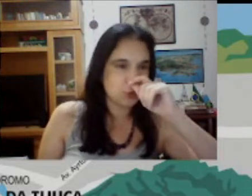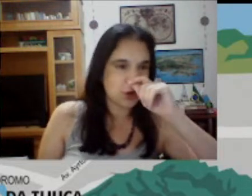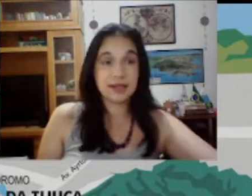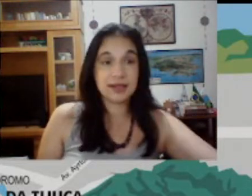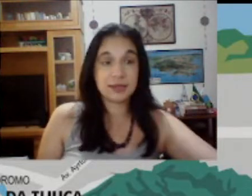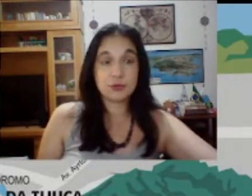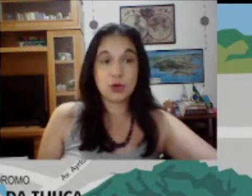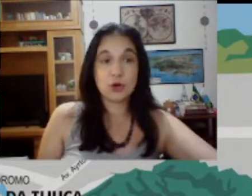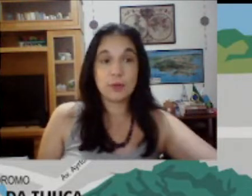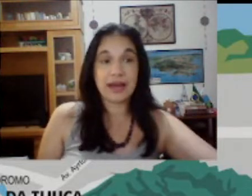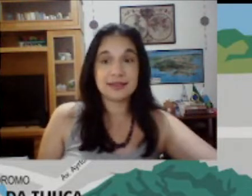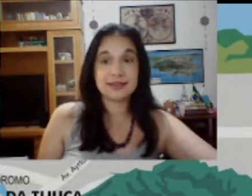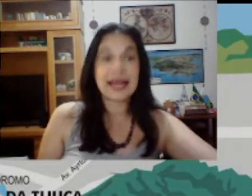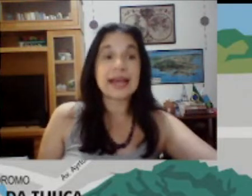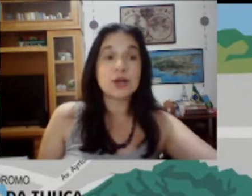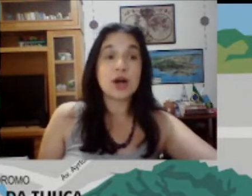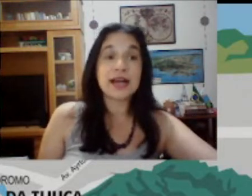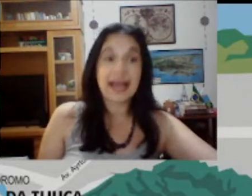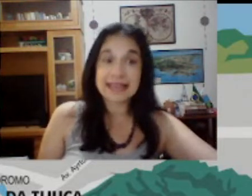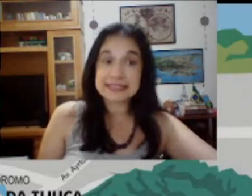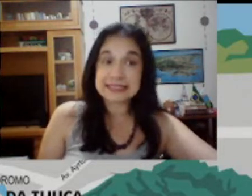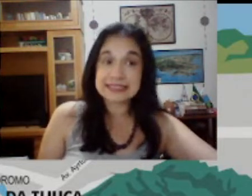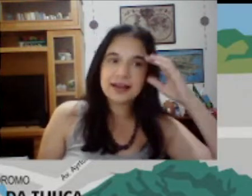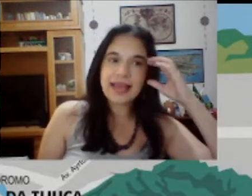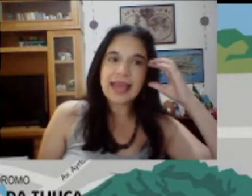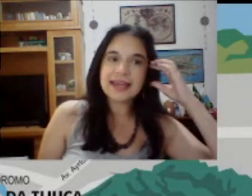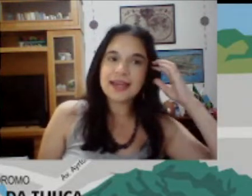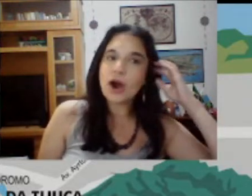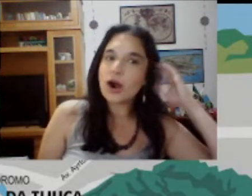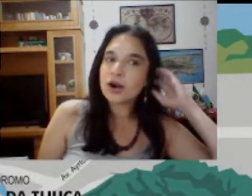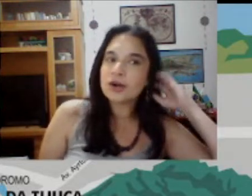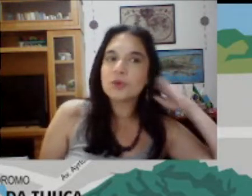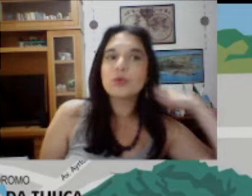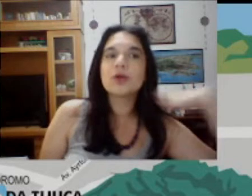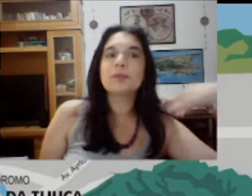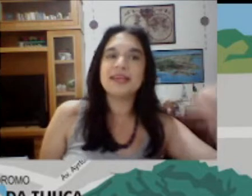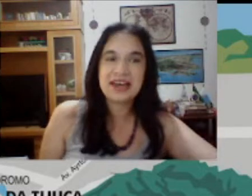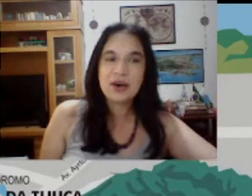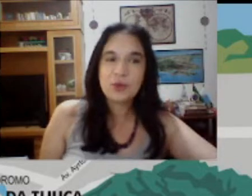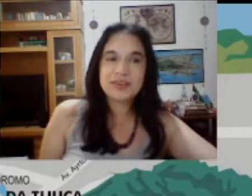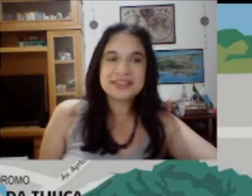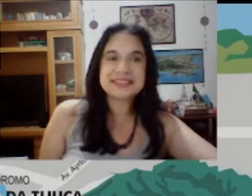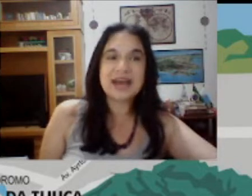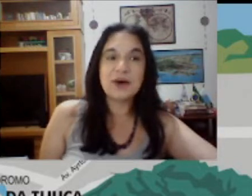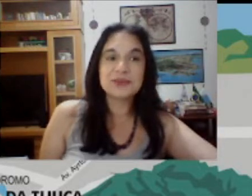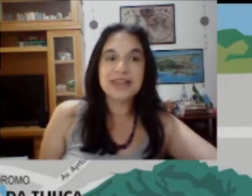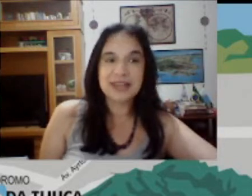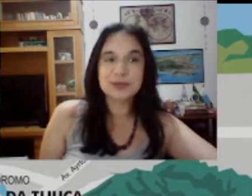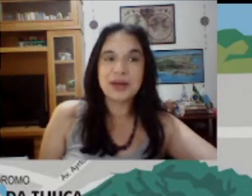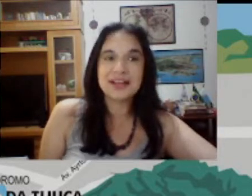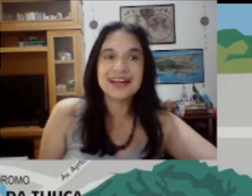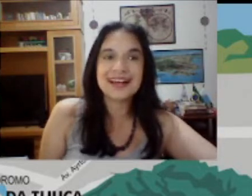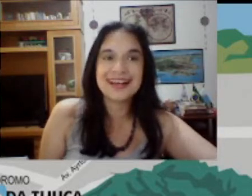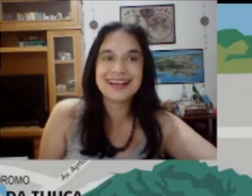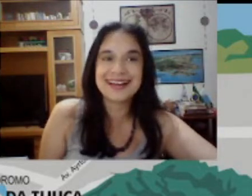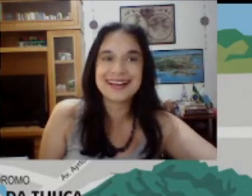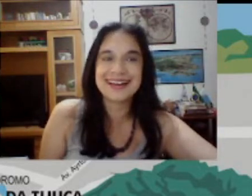it's two R's, if you go by the Carioca accent, any R will be with this sound as